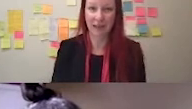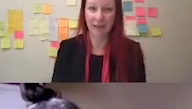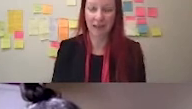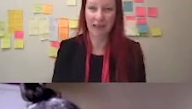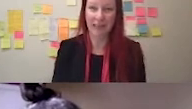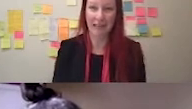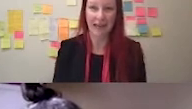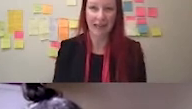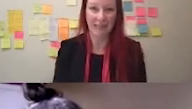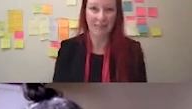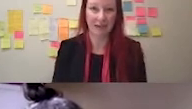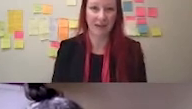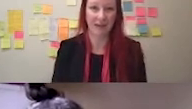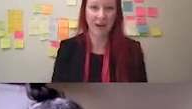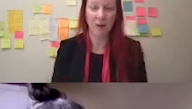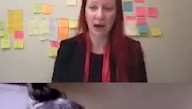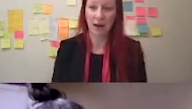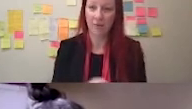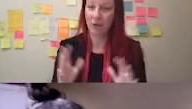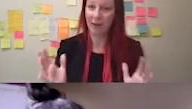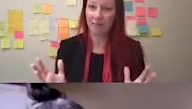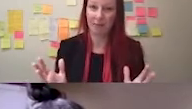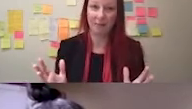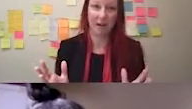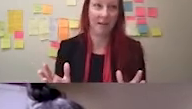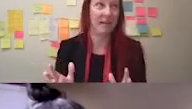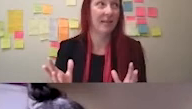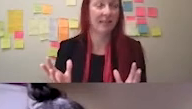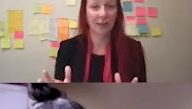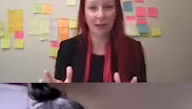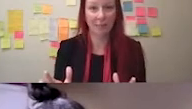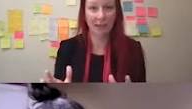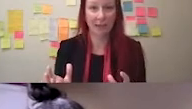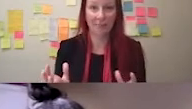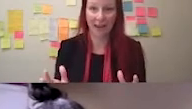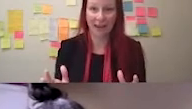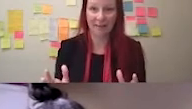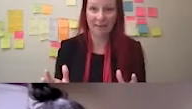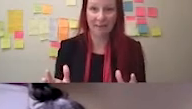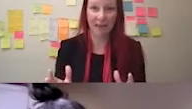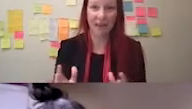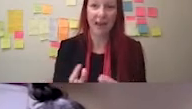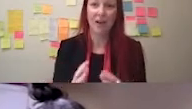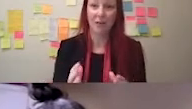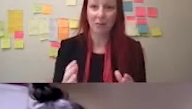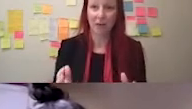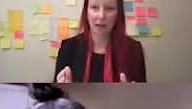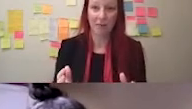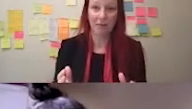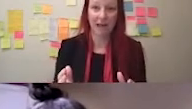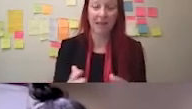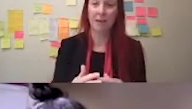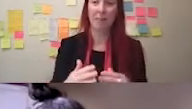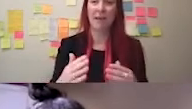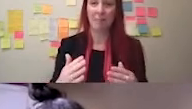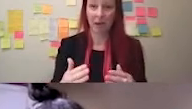big thing, because I think in academia, we come from an environment that is incredibly competitive. And often what